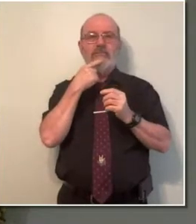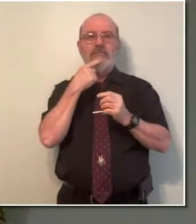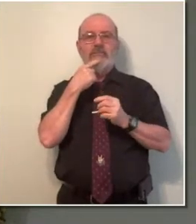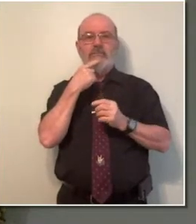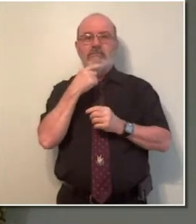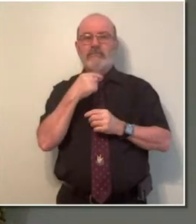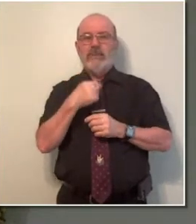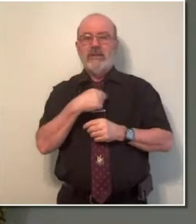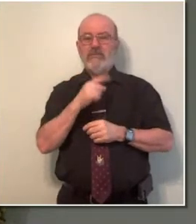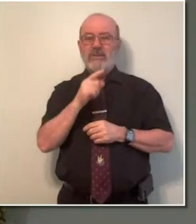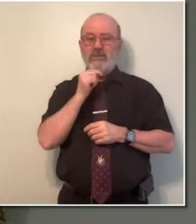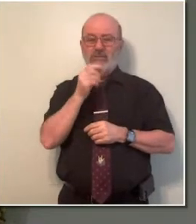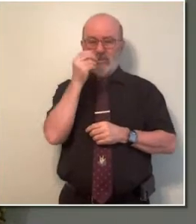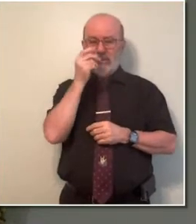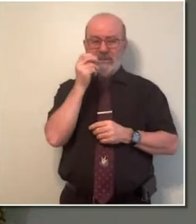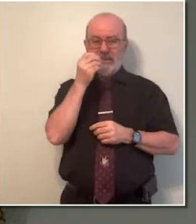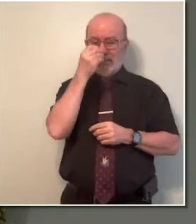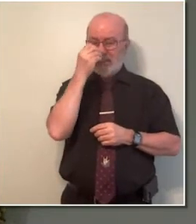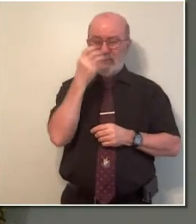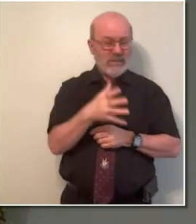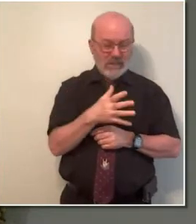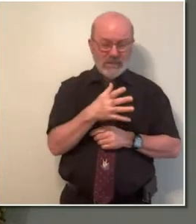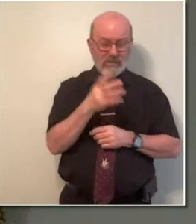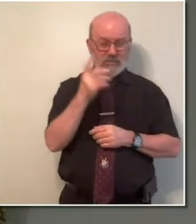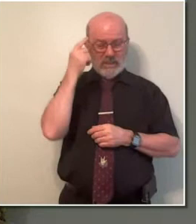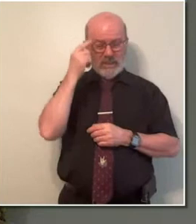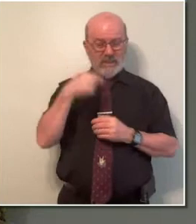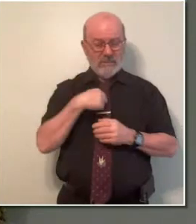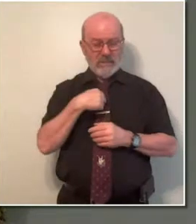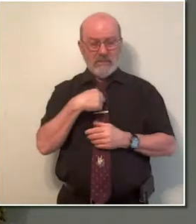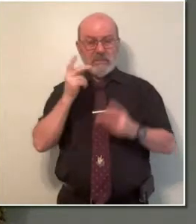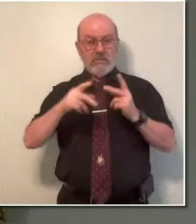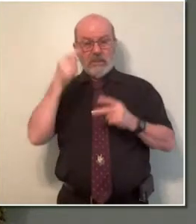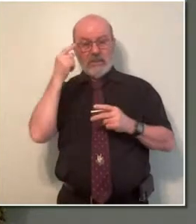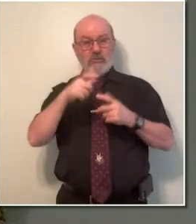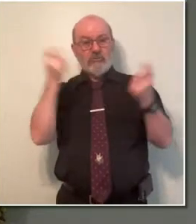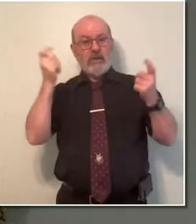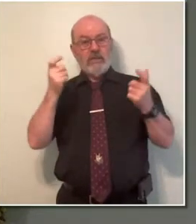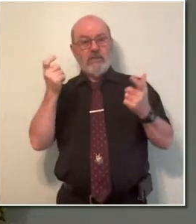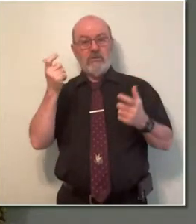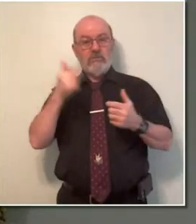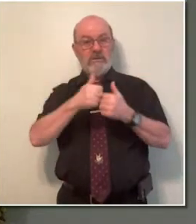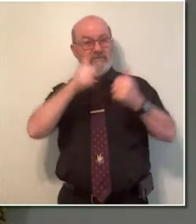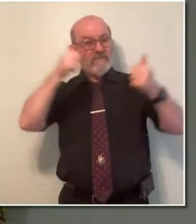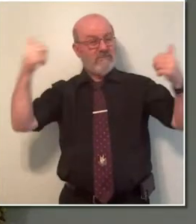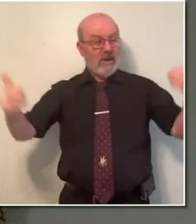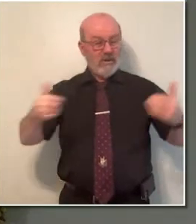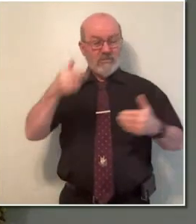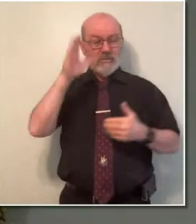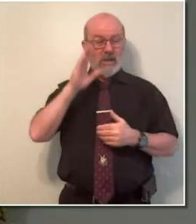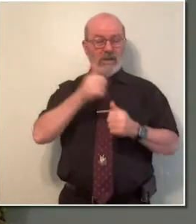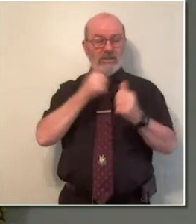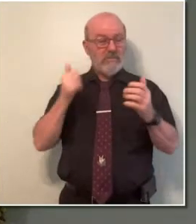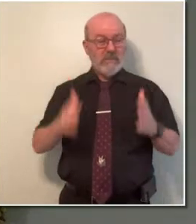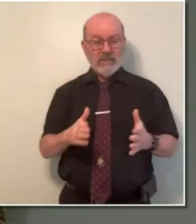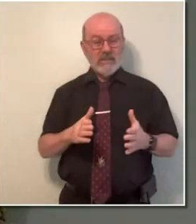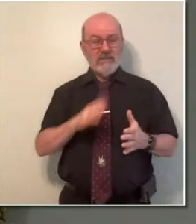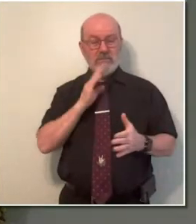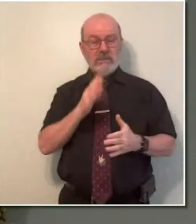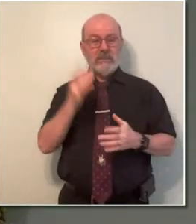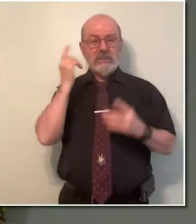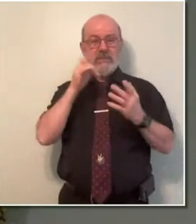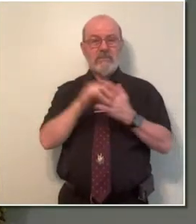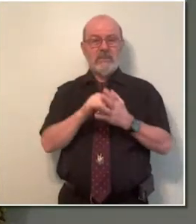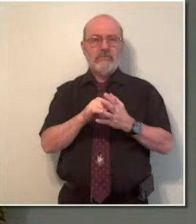they think of me. People can think you're great and you could be as far away from God as a backslider can be. Think about that.